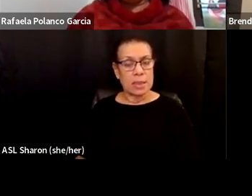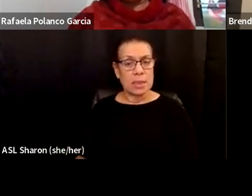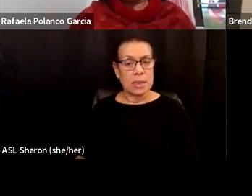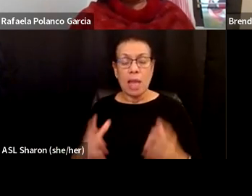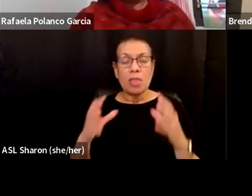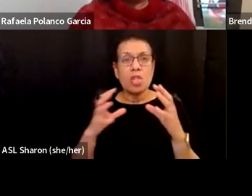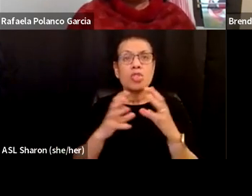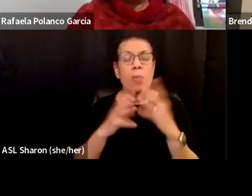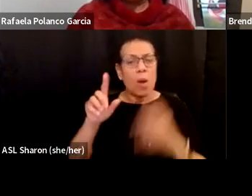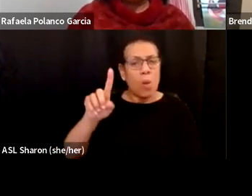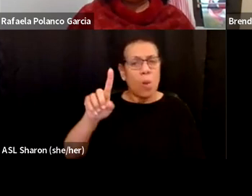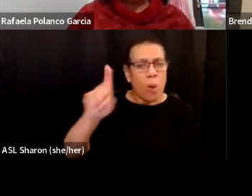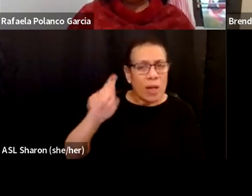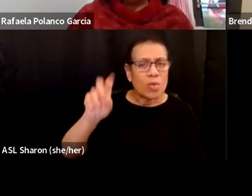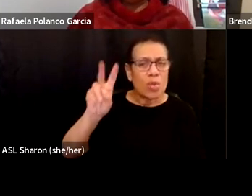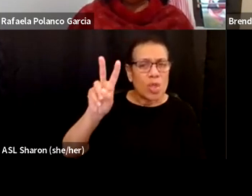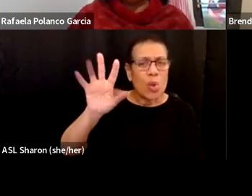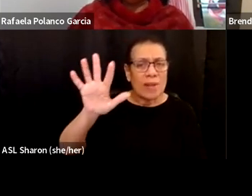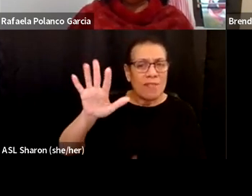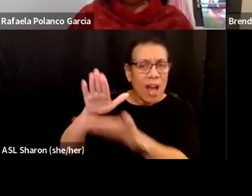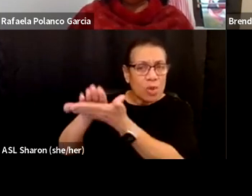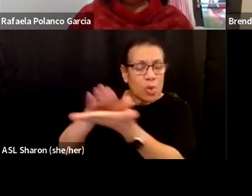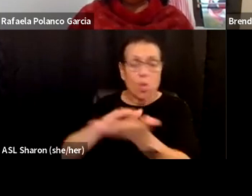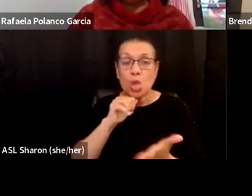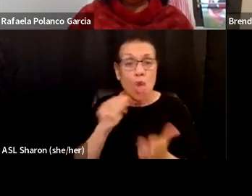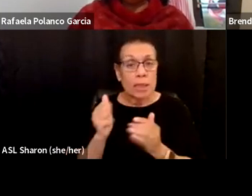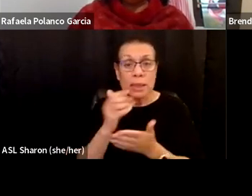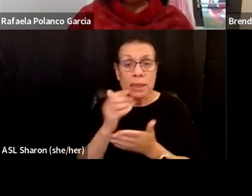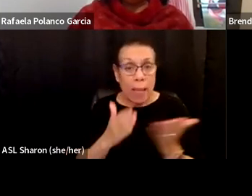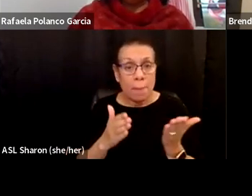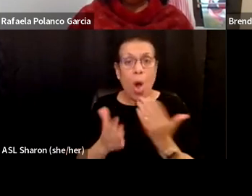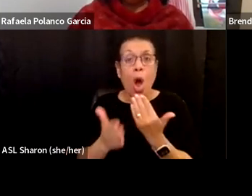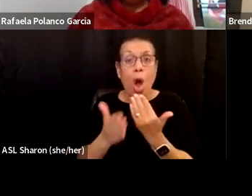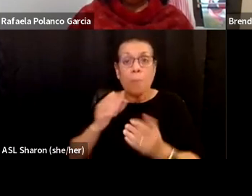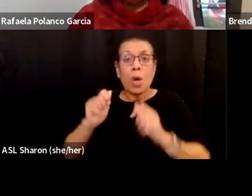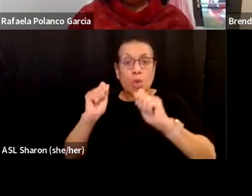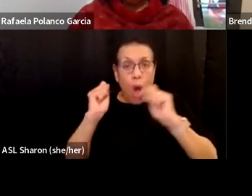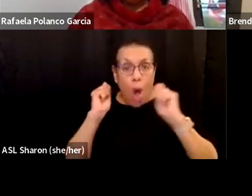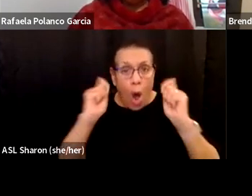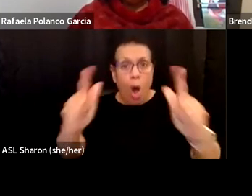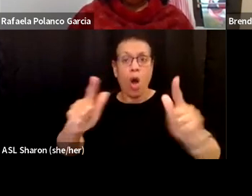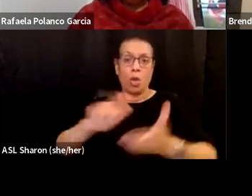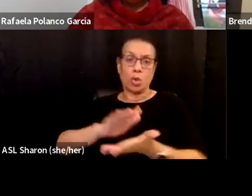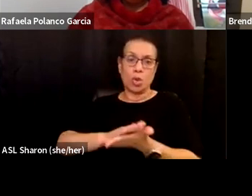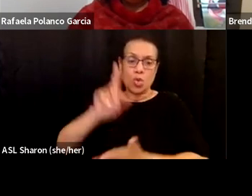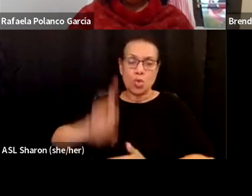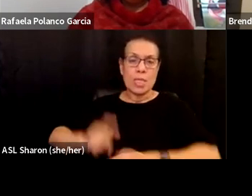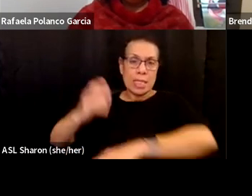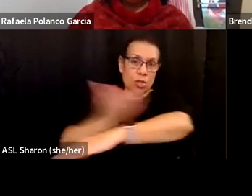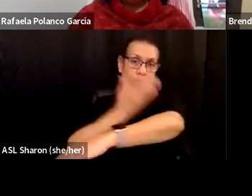amount of 125 schools and it's not just some of them like almost all of them need major